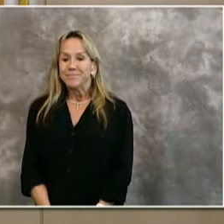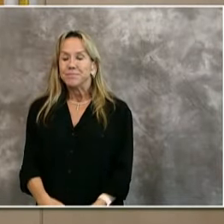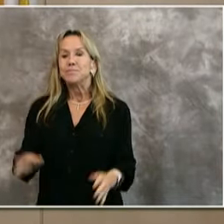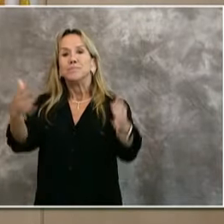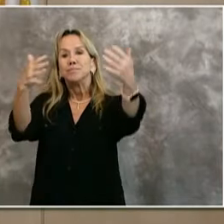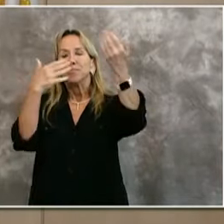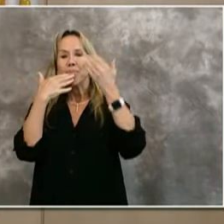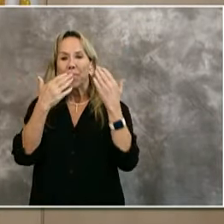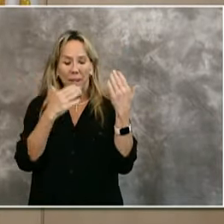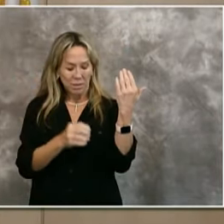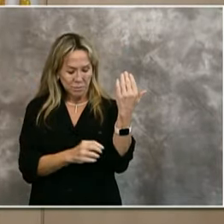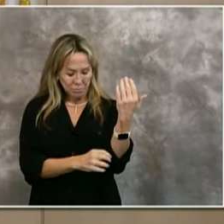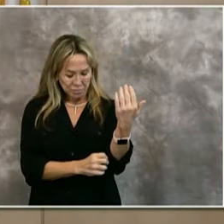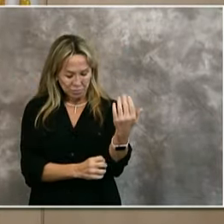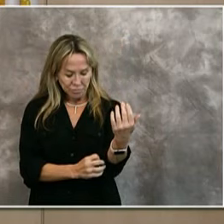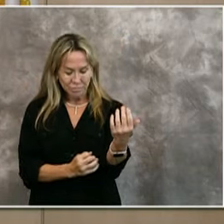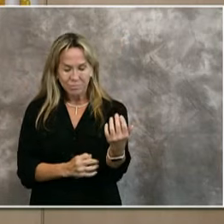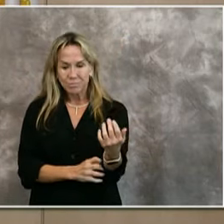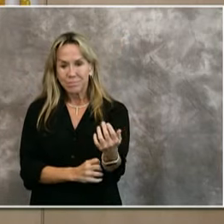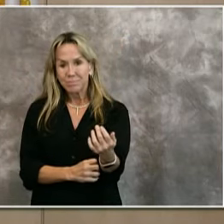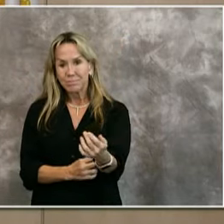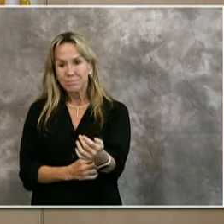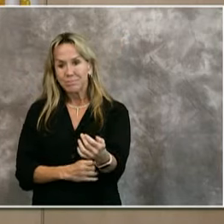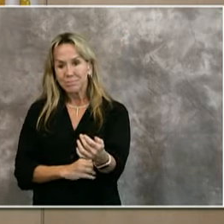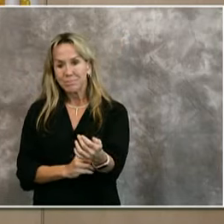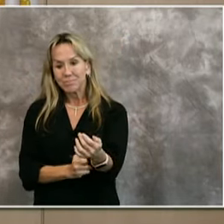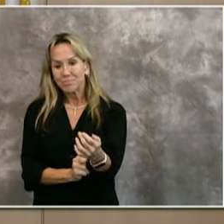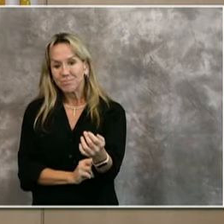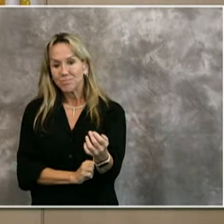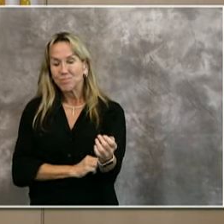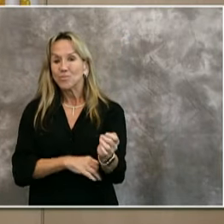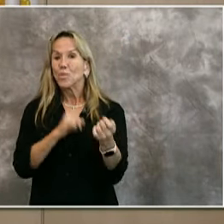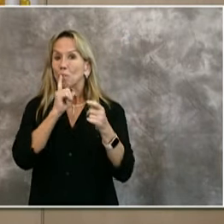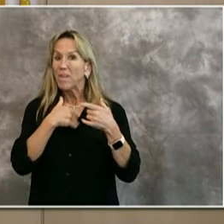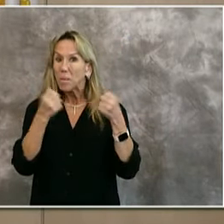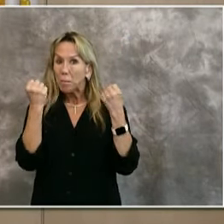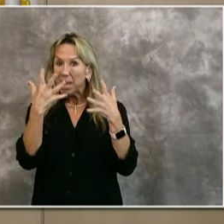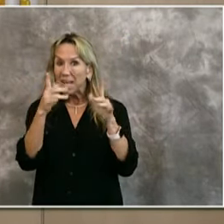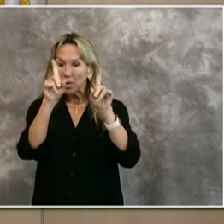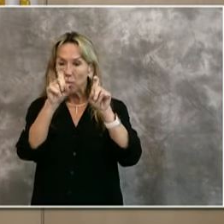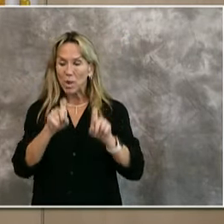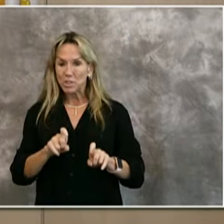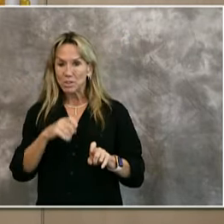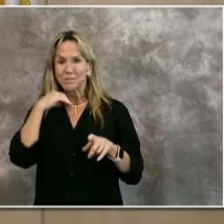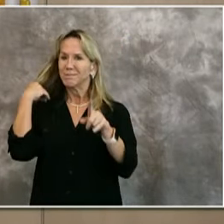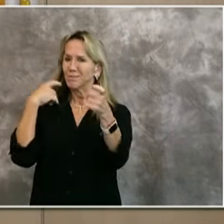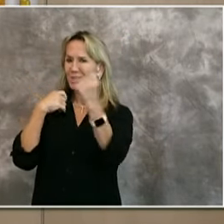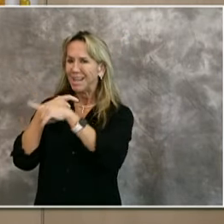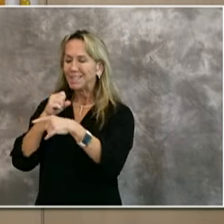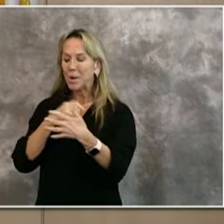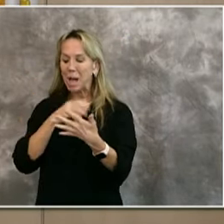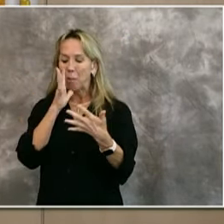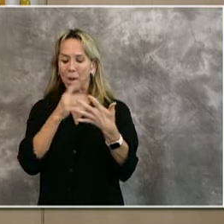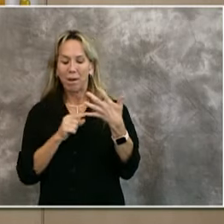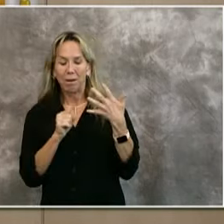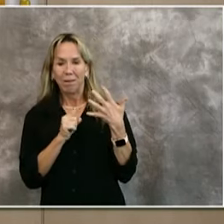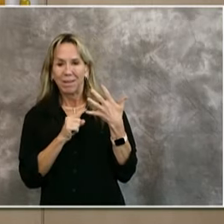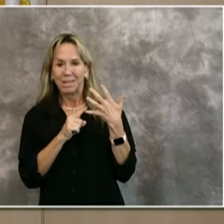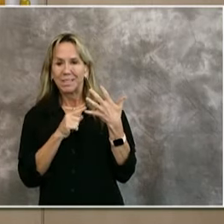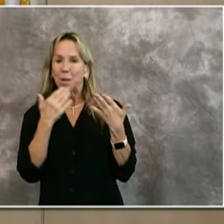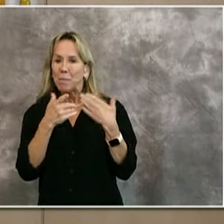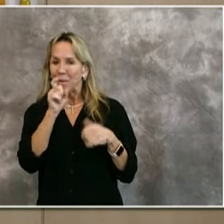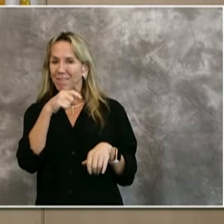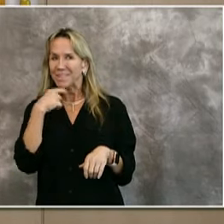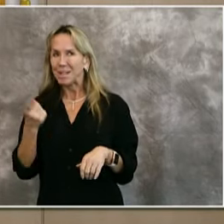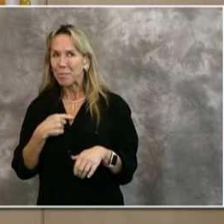So thank you for, there are numerous questions there, so I'm going to start at the end, and you may have to repeat